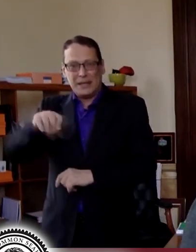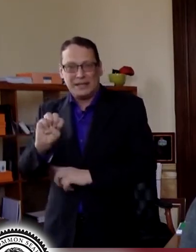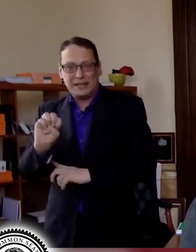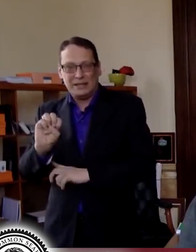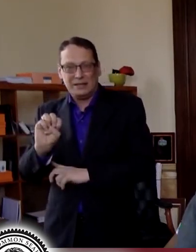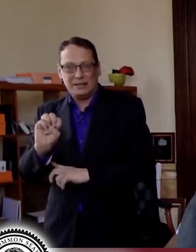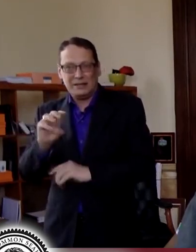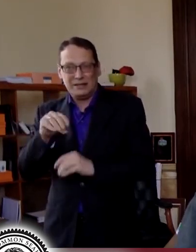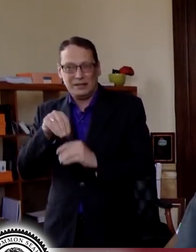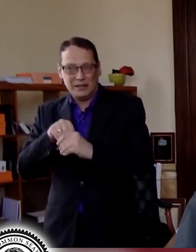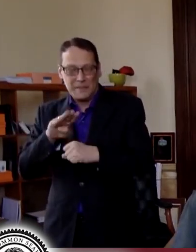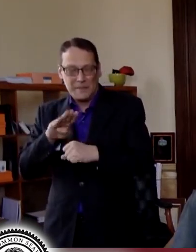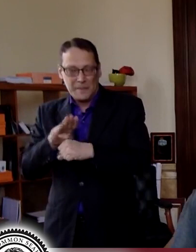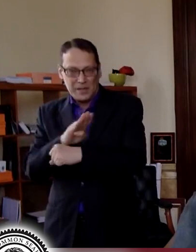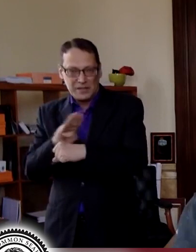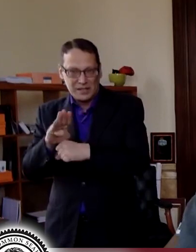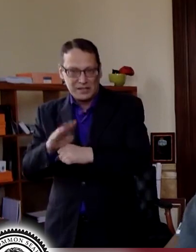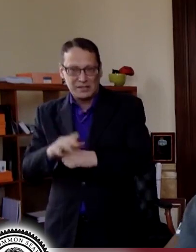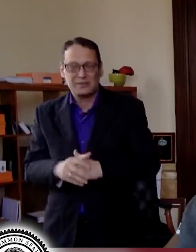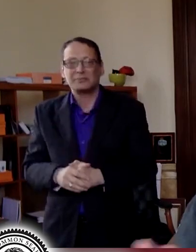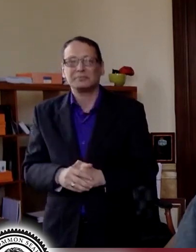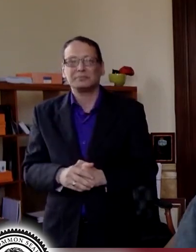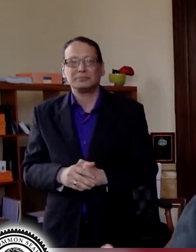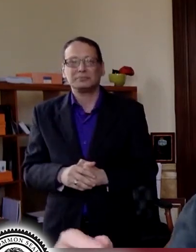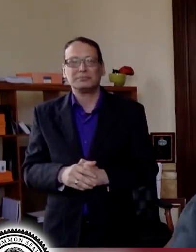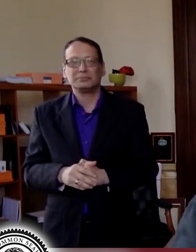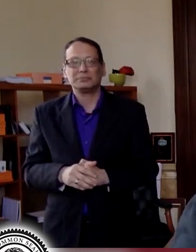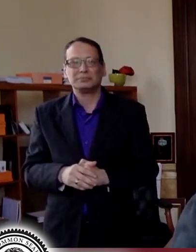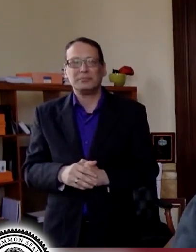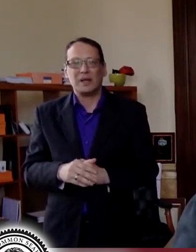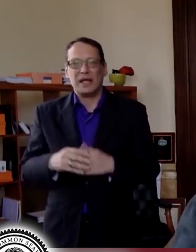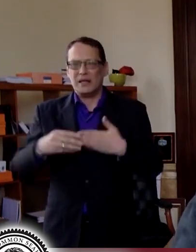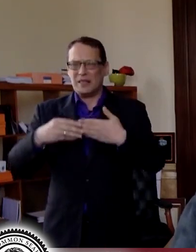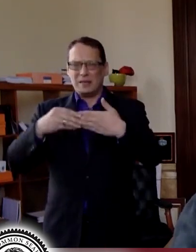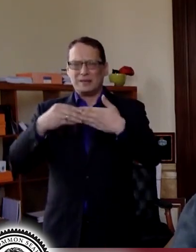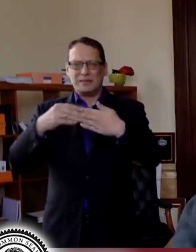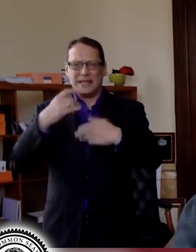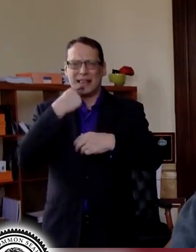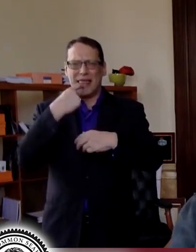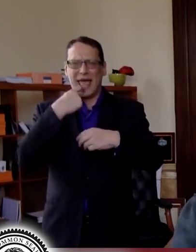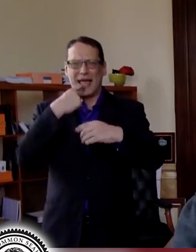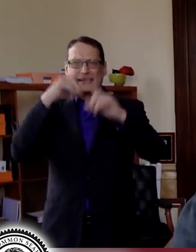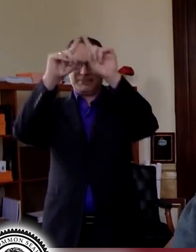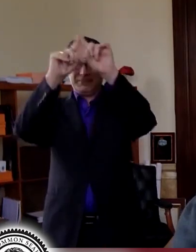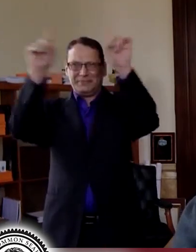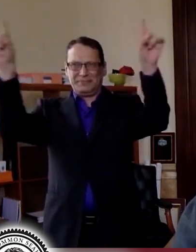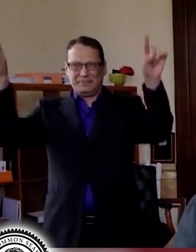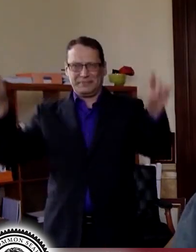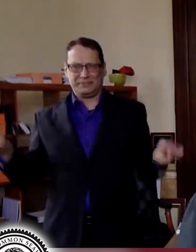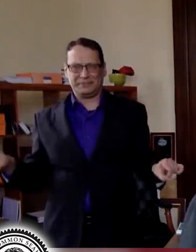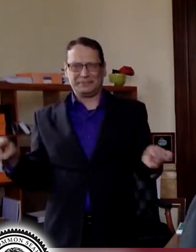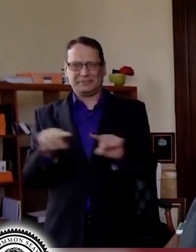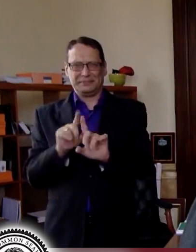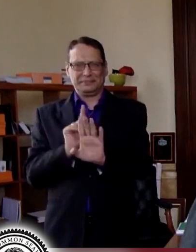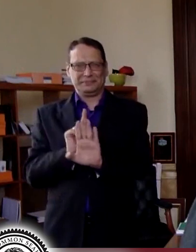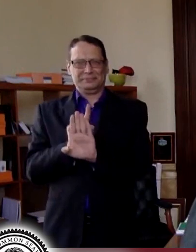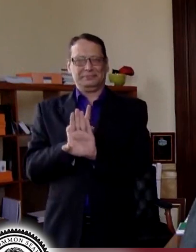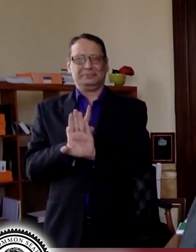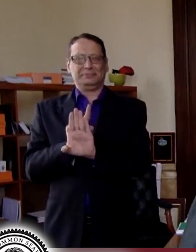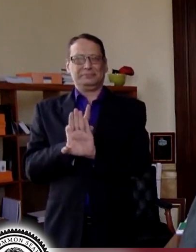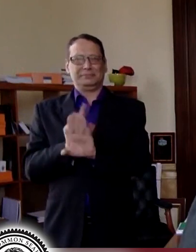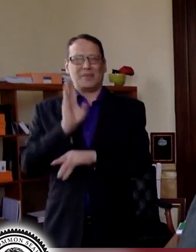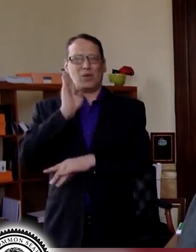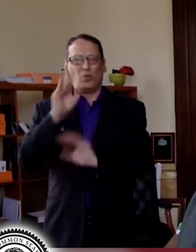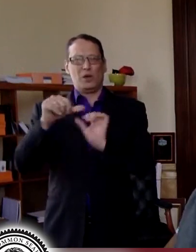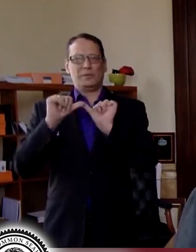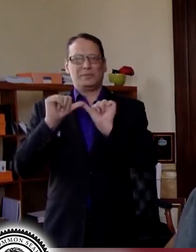protective equipment in business. The screens, the plexiglass screens that you're seeing now at the grocery store and various places. I think you'll continue